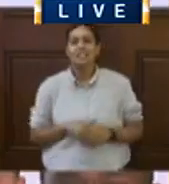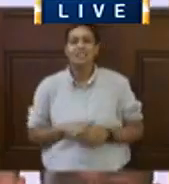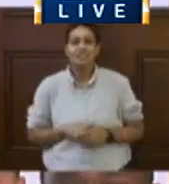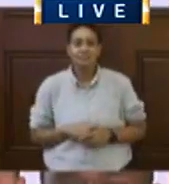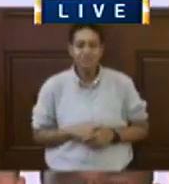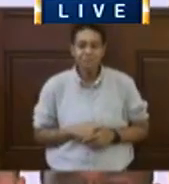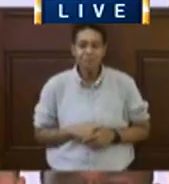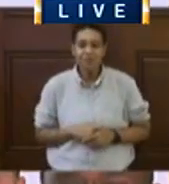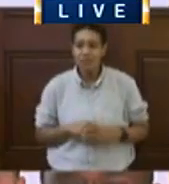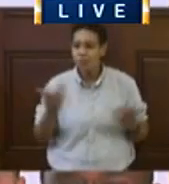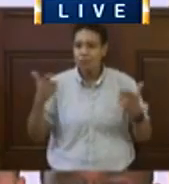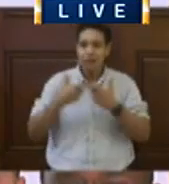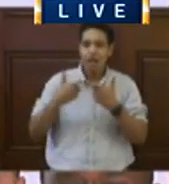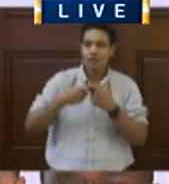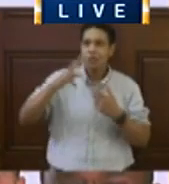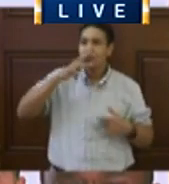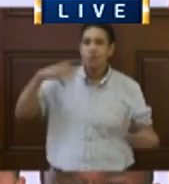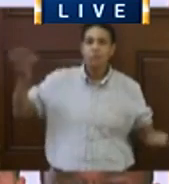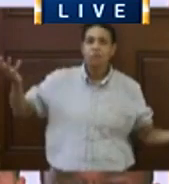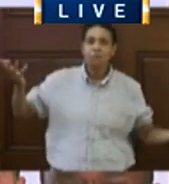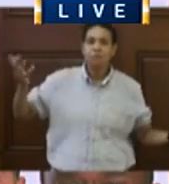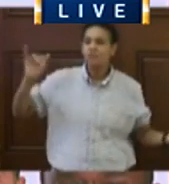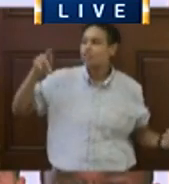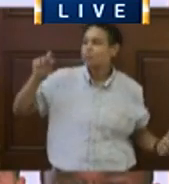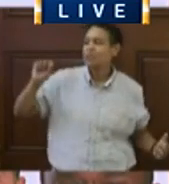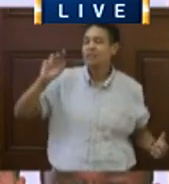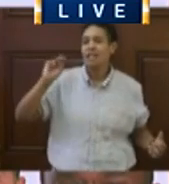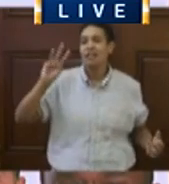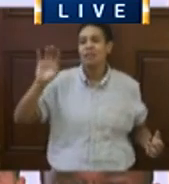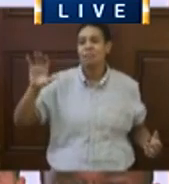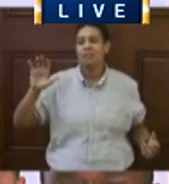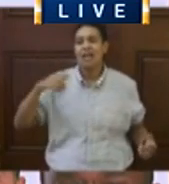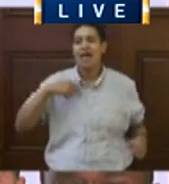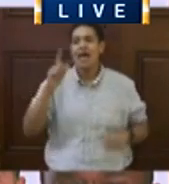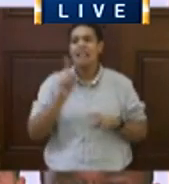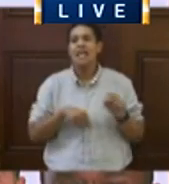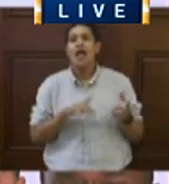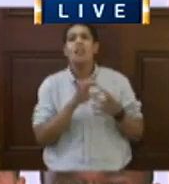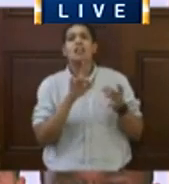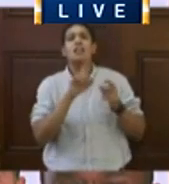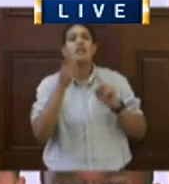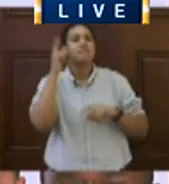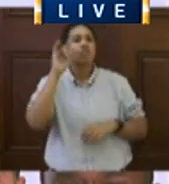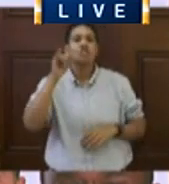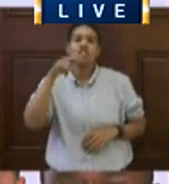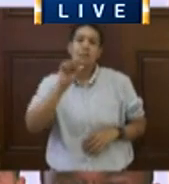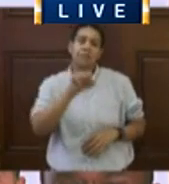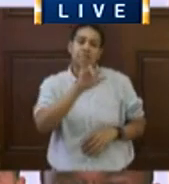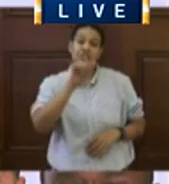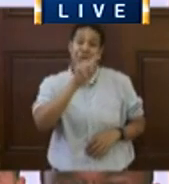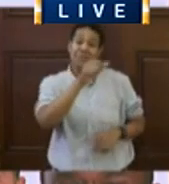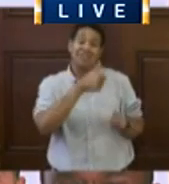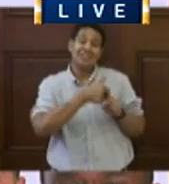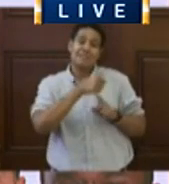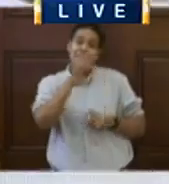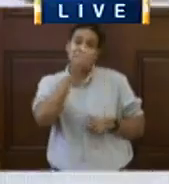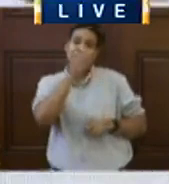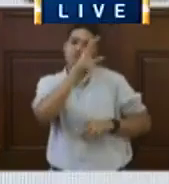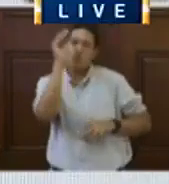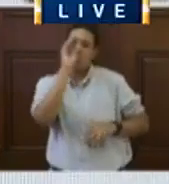Well, I think I can't speak for JPS. JPS is a private company, and they would have made their